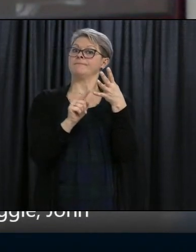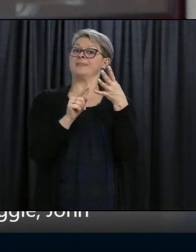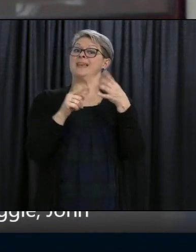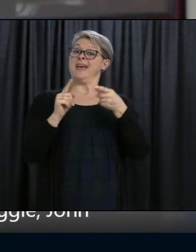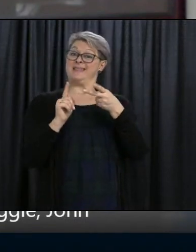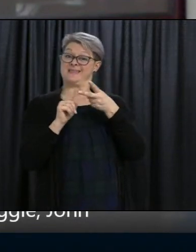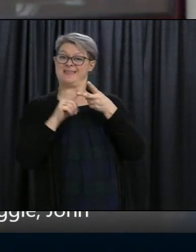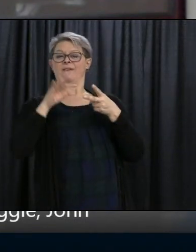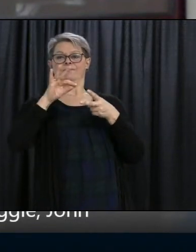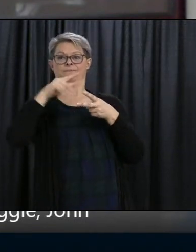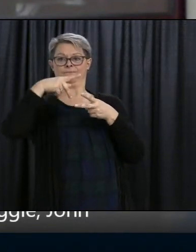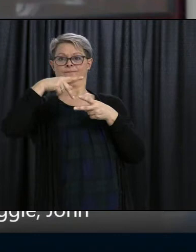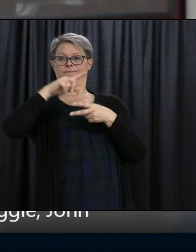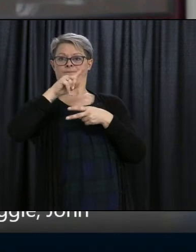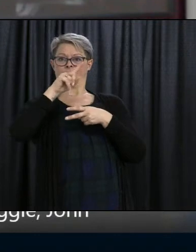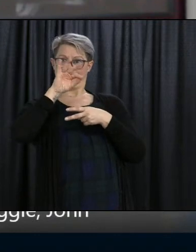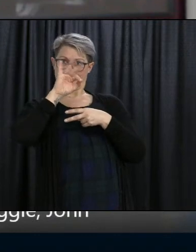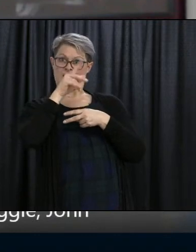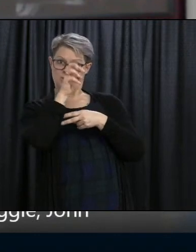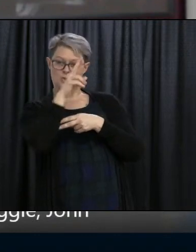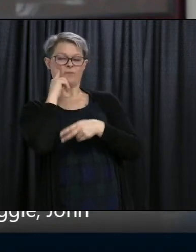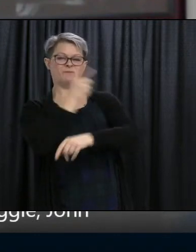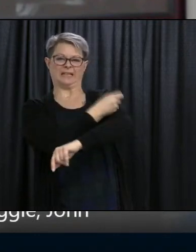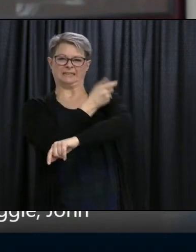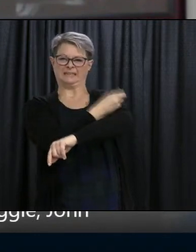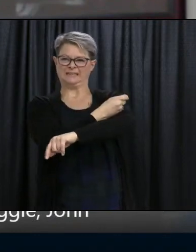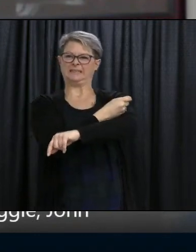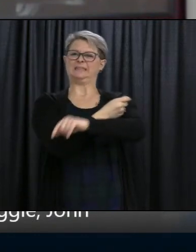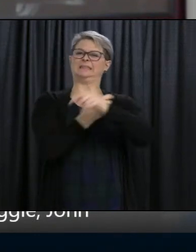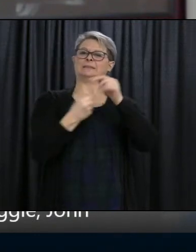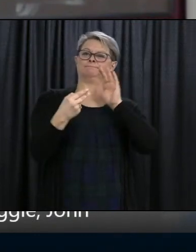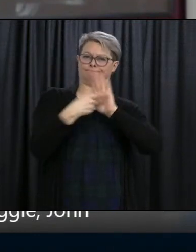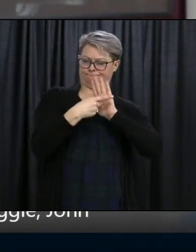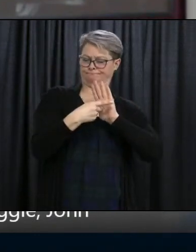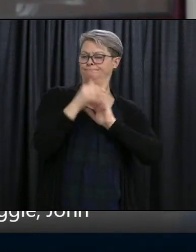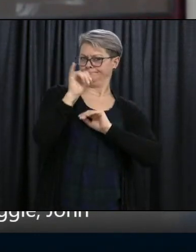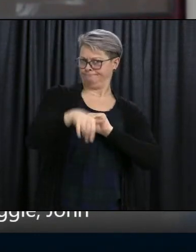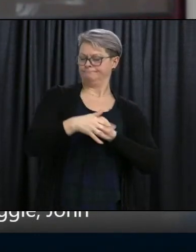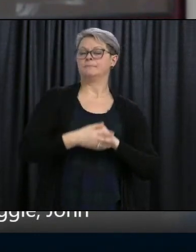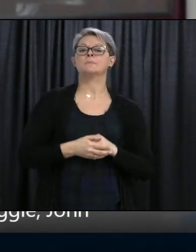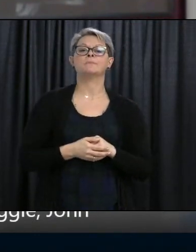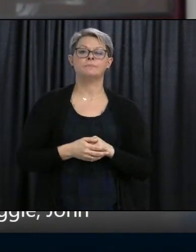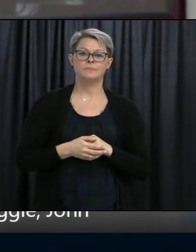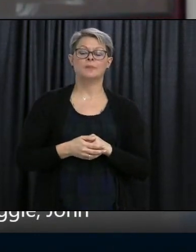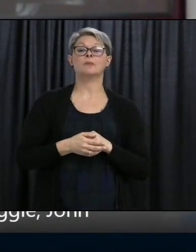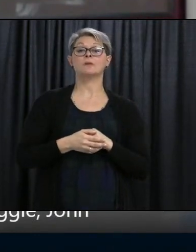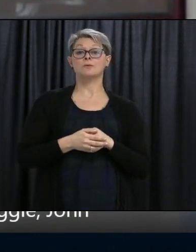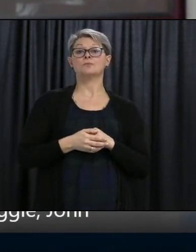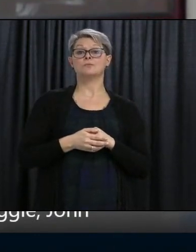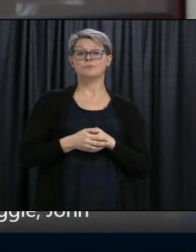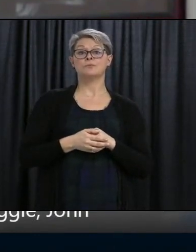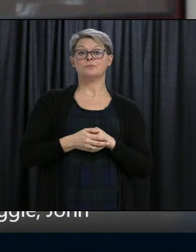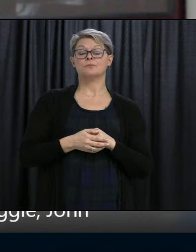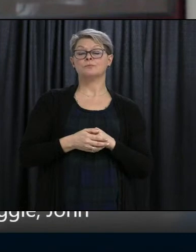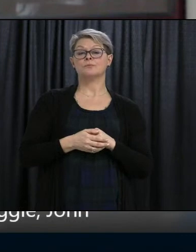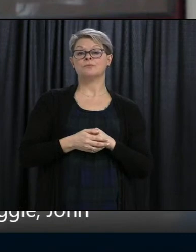therefore subject to change. They have undertaken to replace, pick